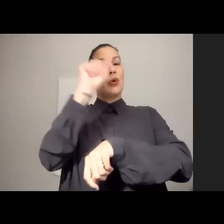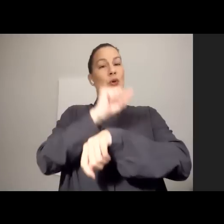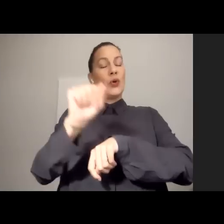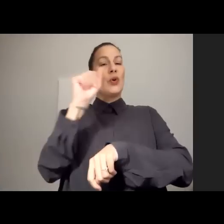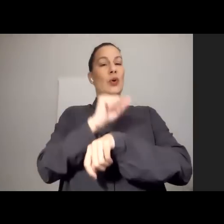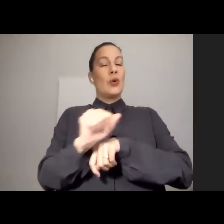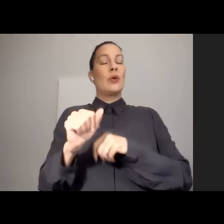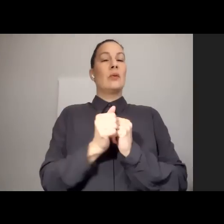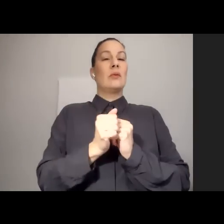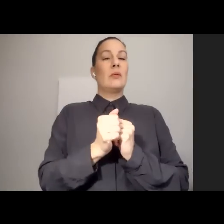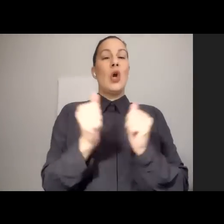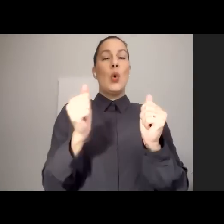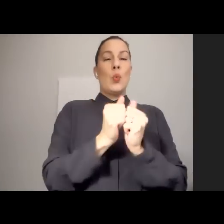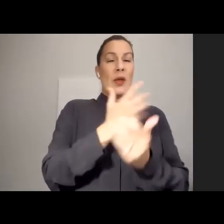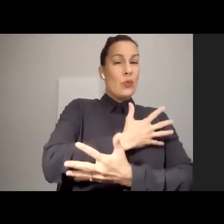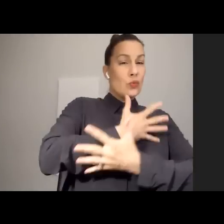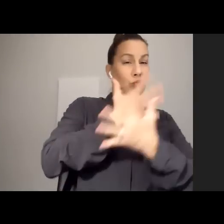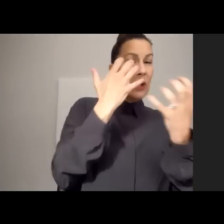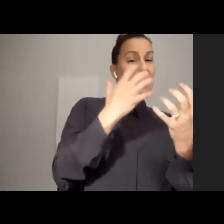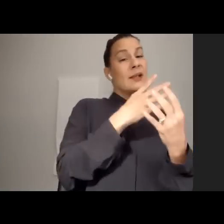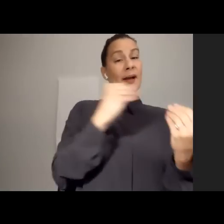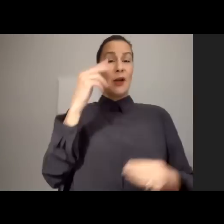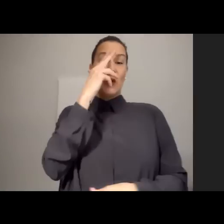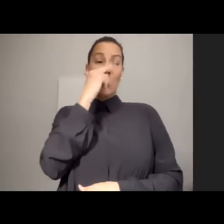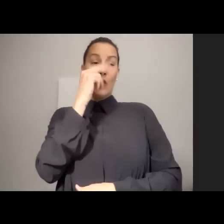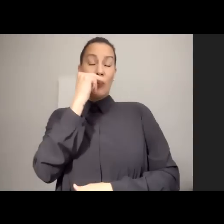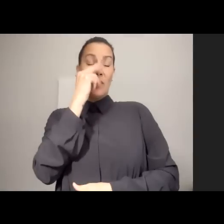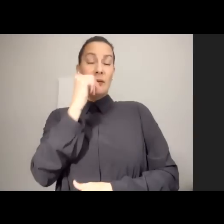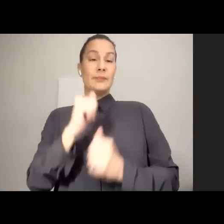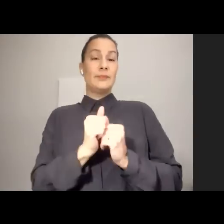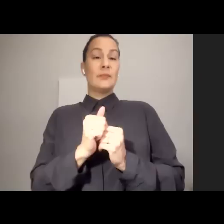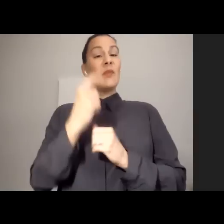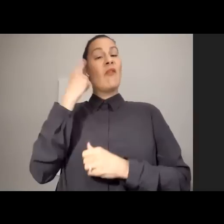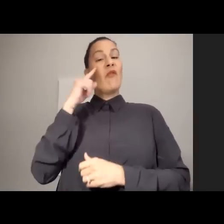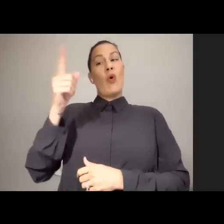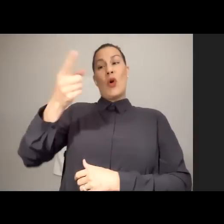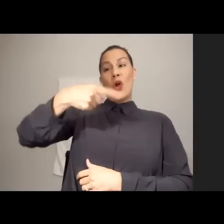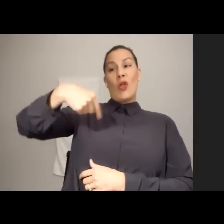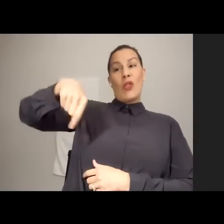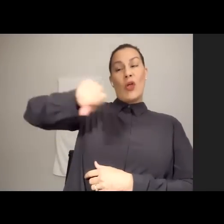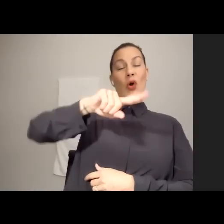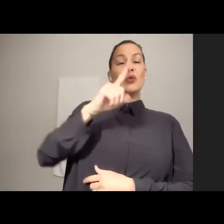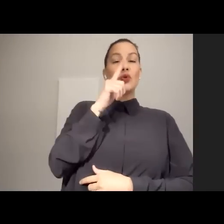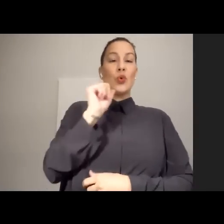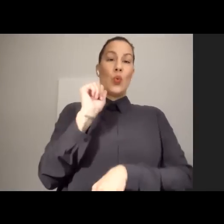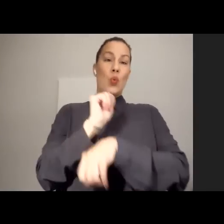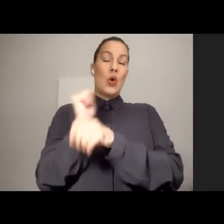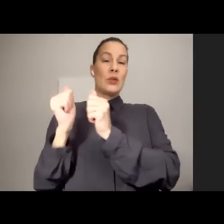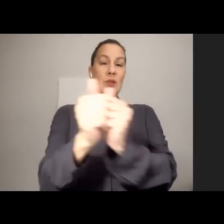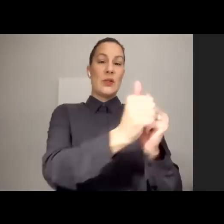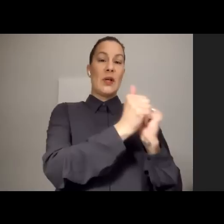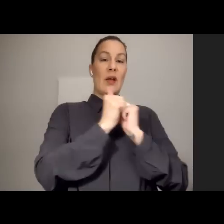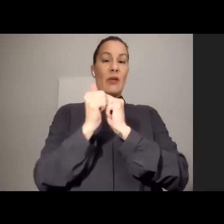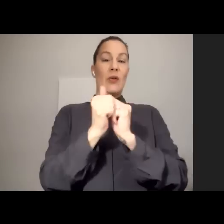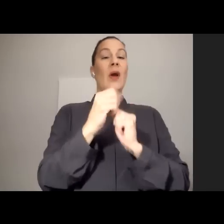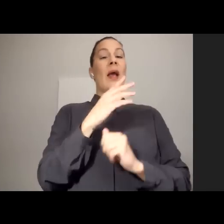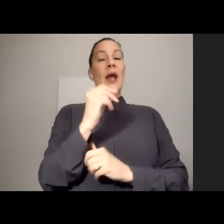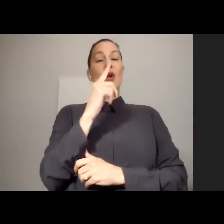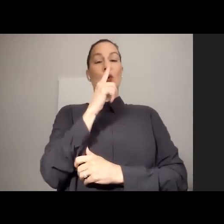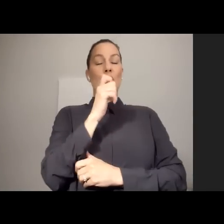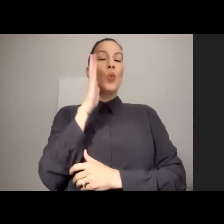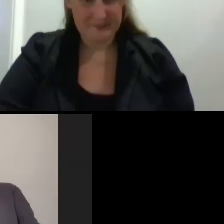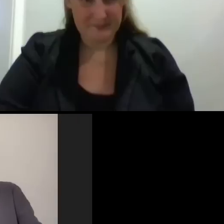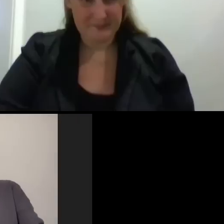in service to the whores who are our cohort, and in service to the whores who are yet to come. Thank you so